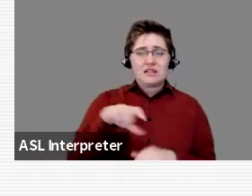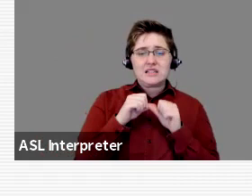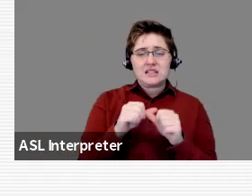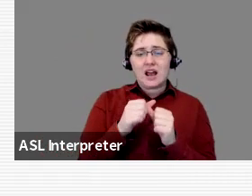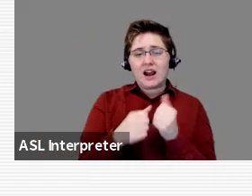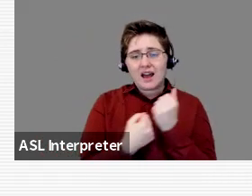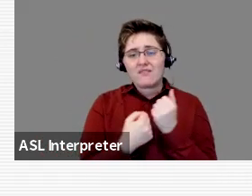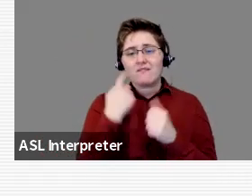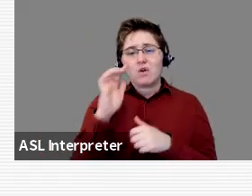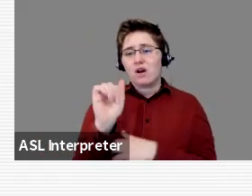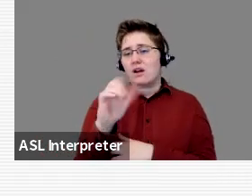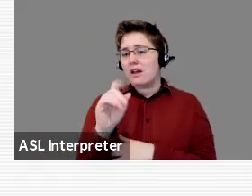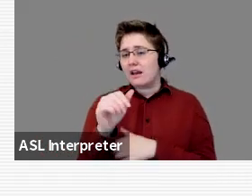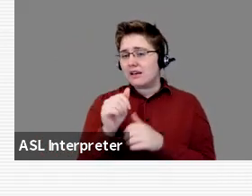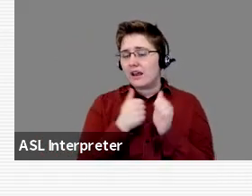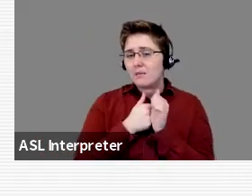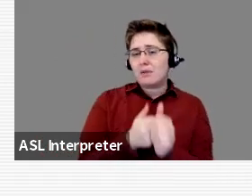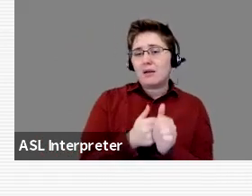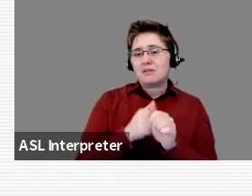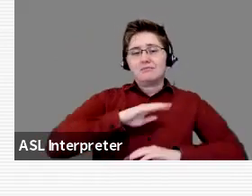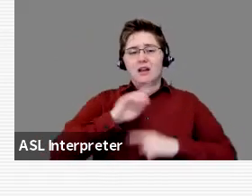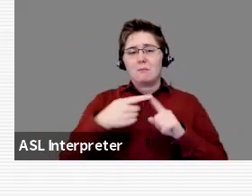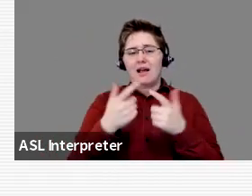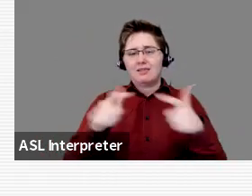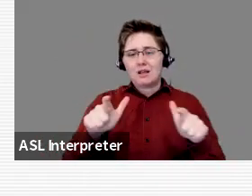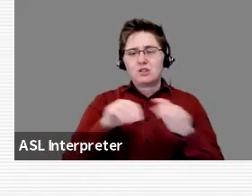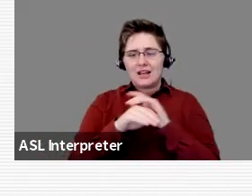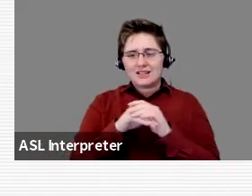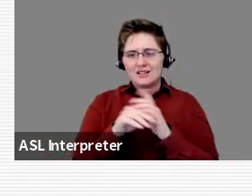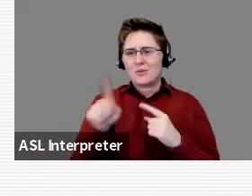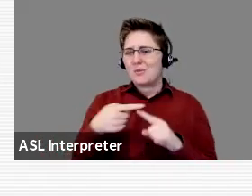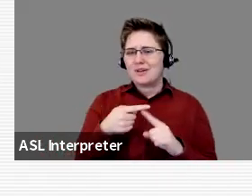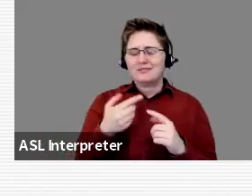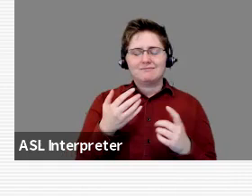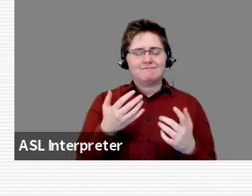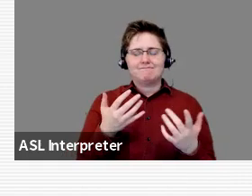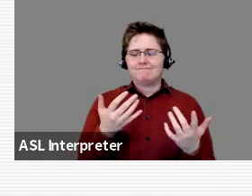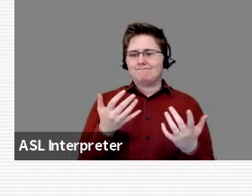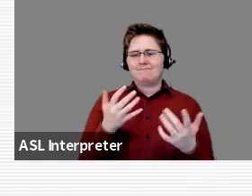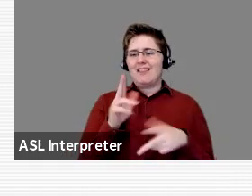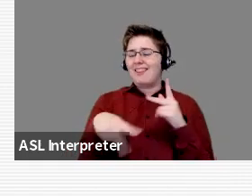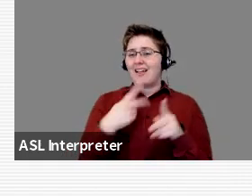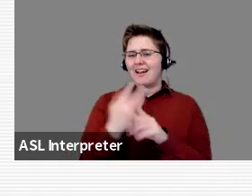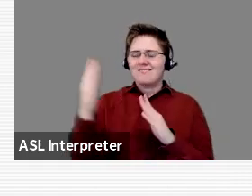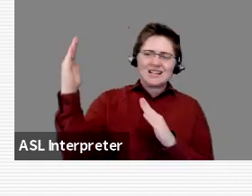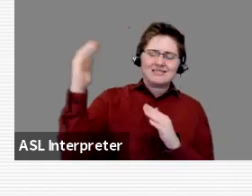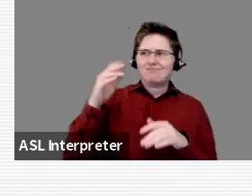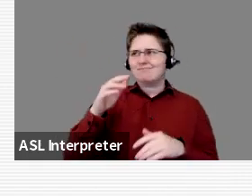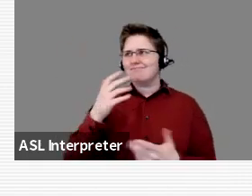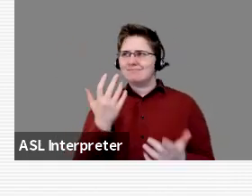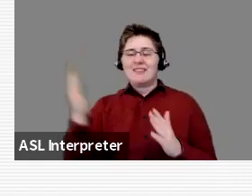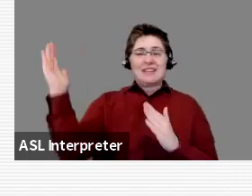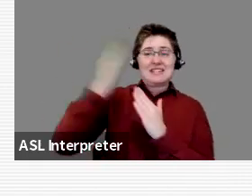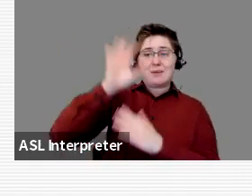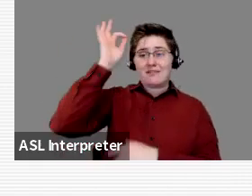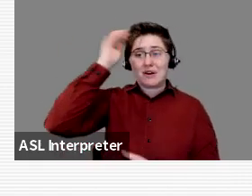advocate for ADA compliance on things like language access when even the kind of tip top of the federal government, where